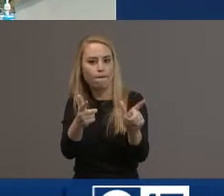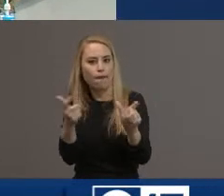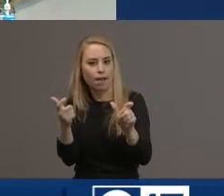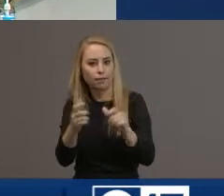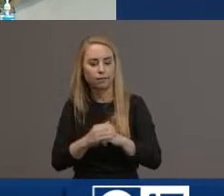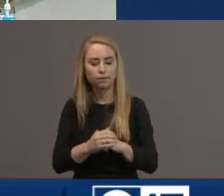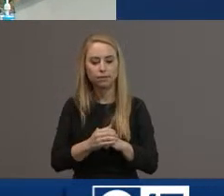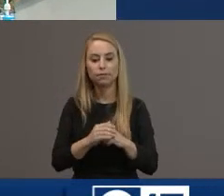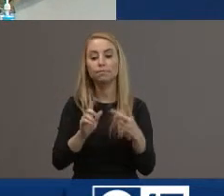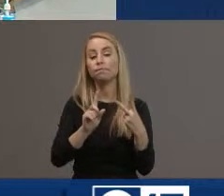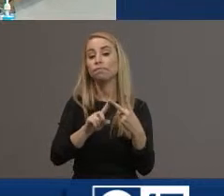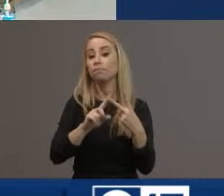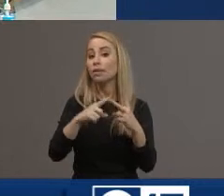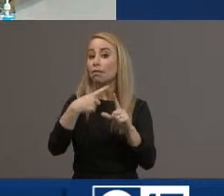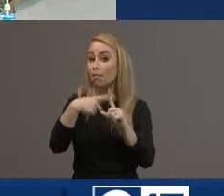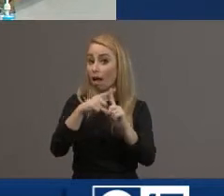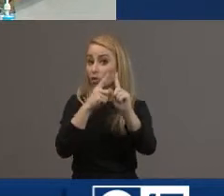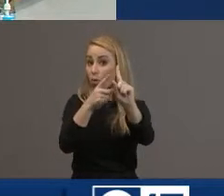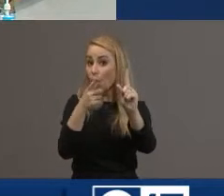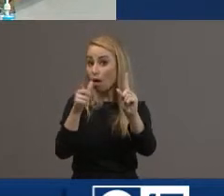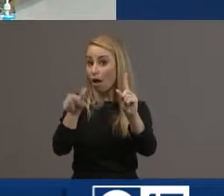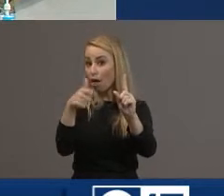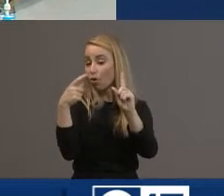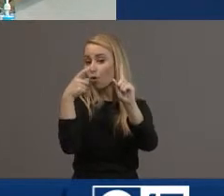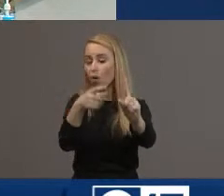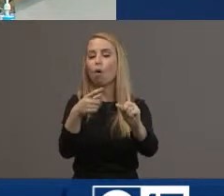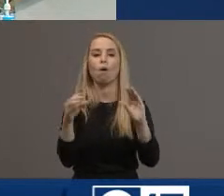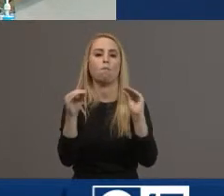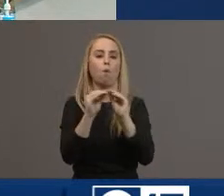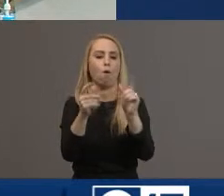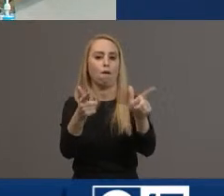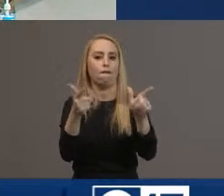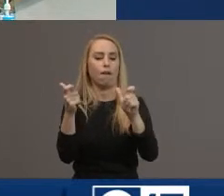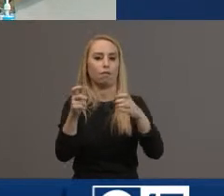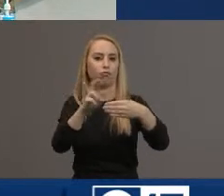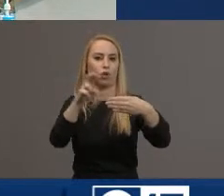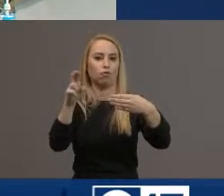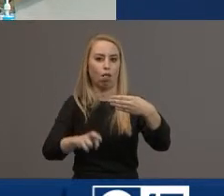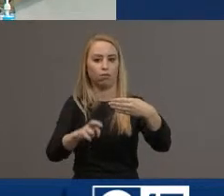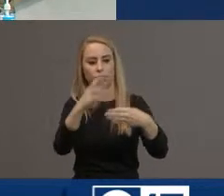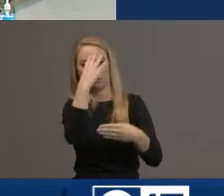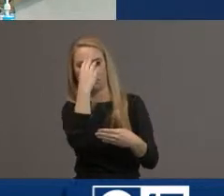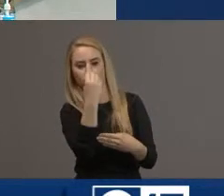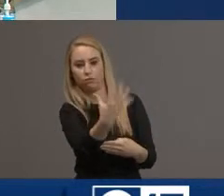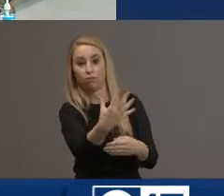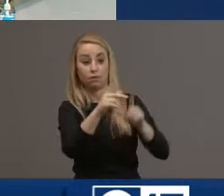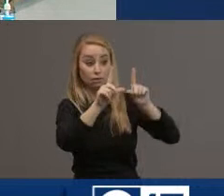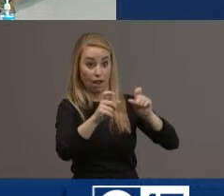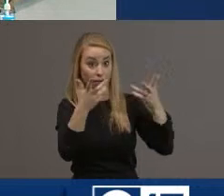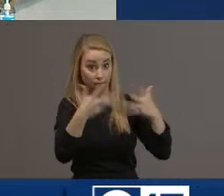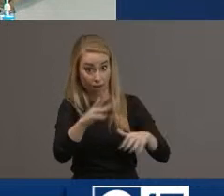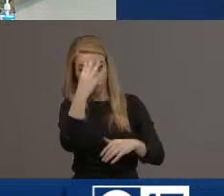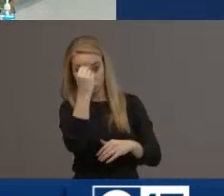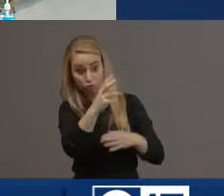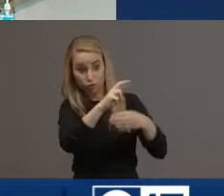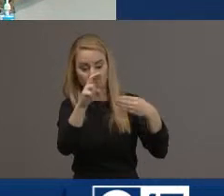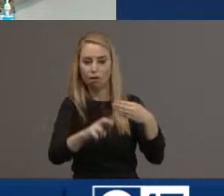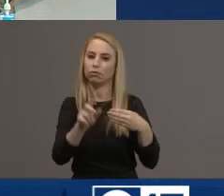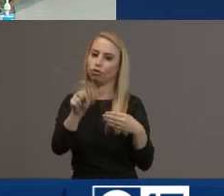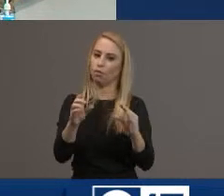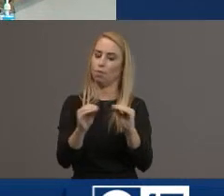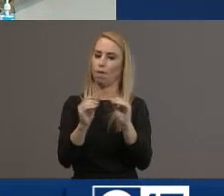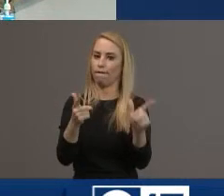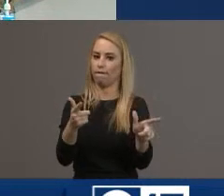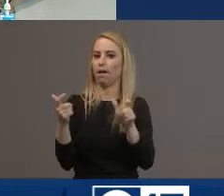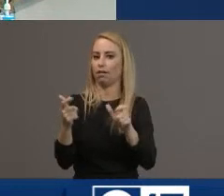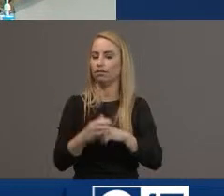see quicker results communicated back to the Arizona after the test is completed, and we